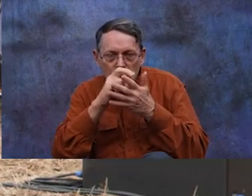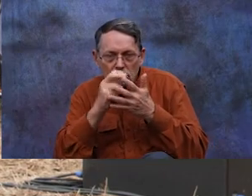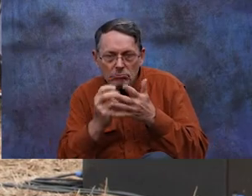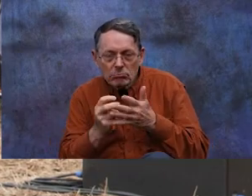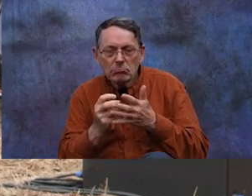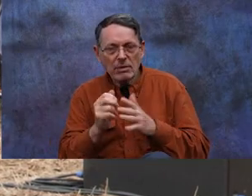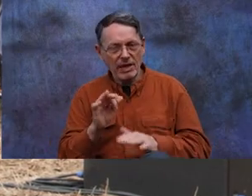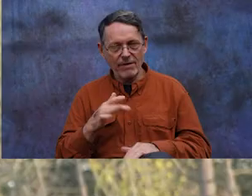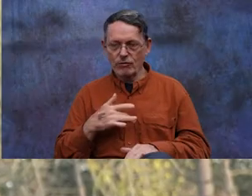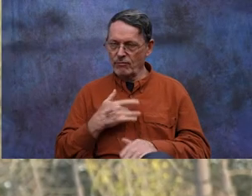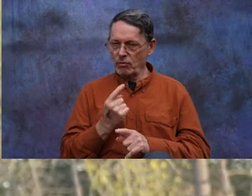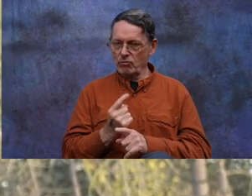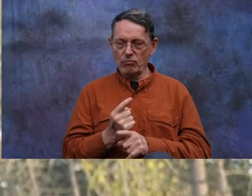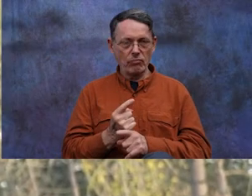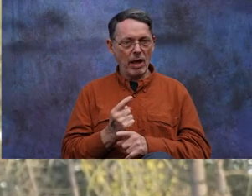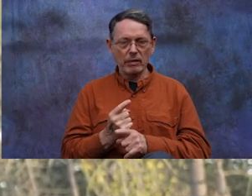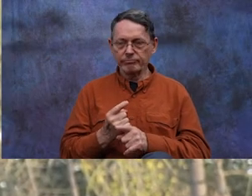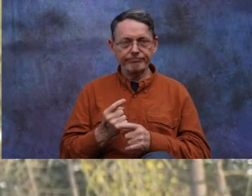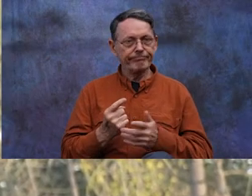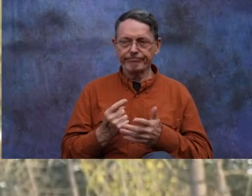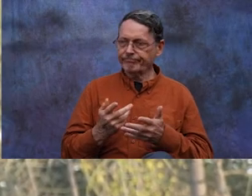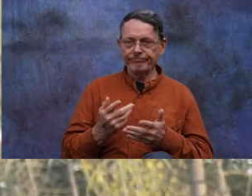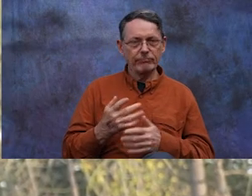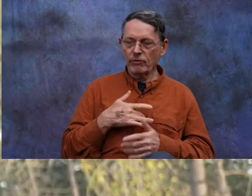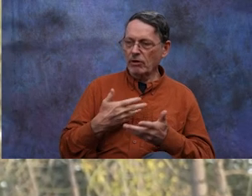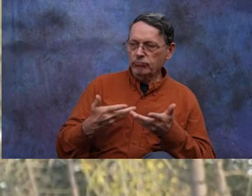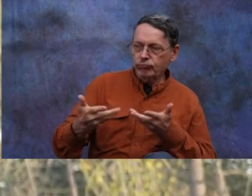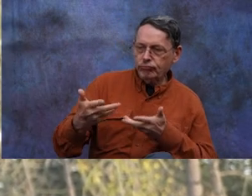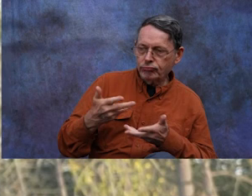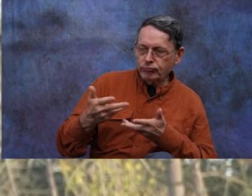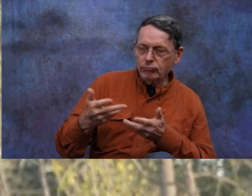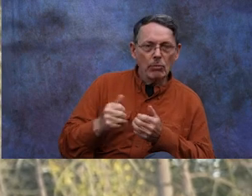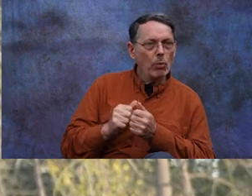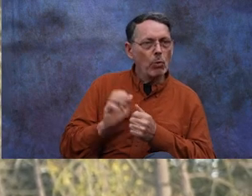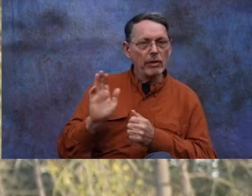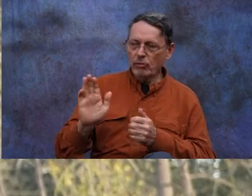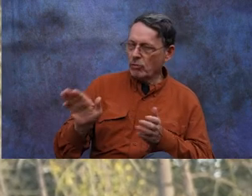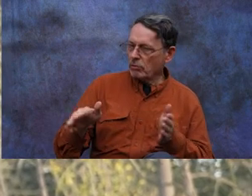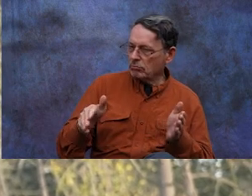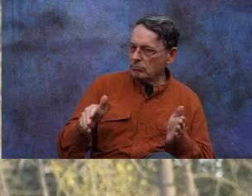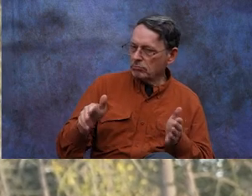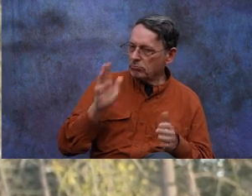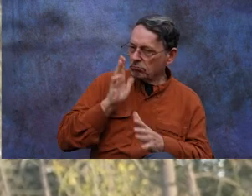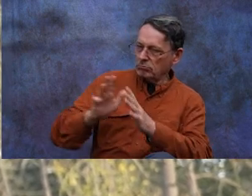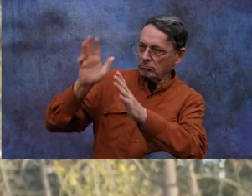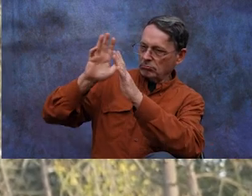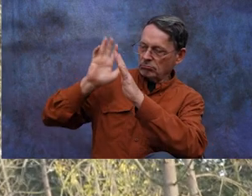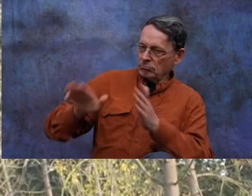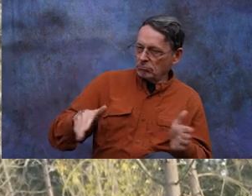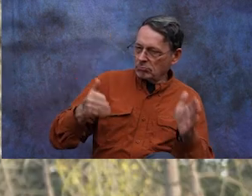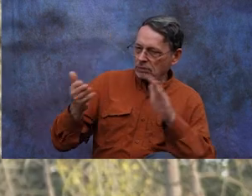the right space now, communing with your beloved dead, your well and elevated ancestors, or